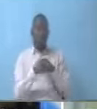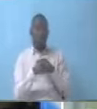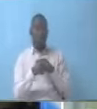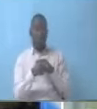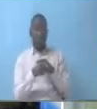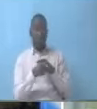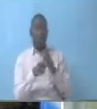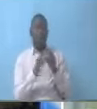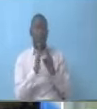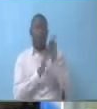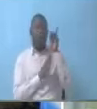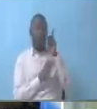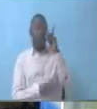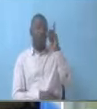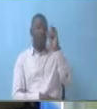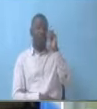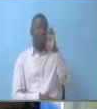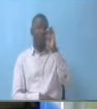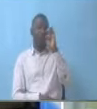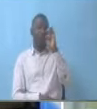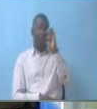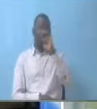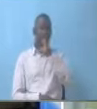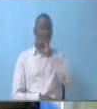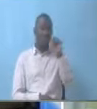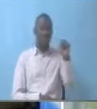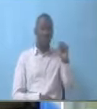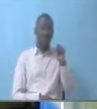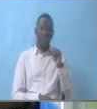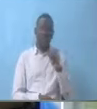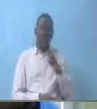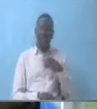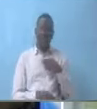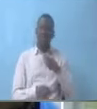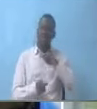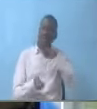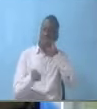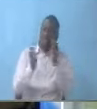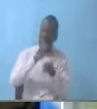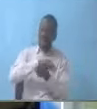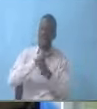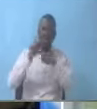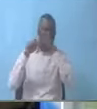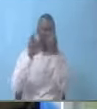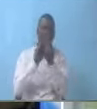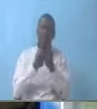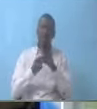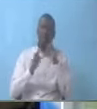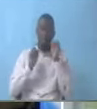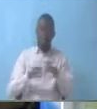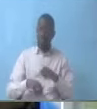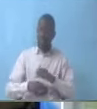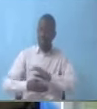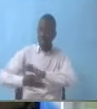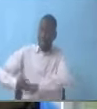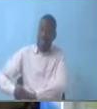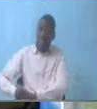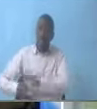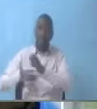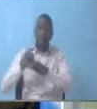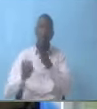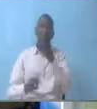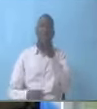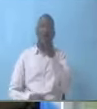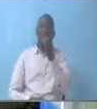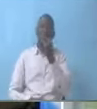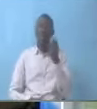days before you are taken before a court. Way decree bi nak ñu soppali yépp nga xamne dinañ la mëna tek ben place fan wéri fan balañ